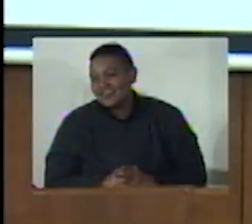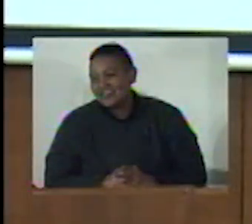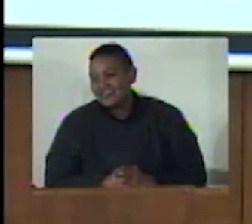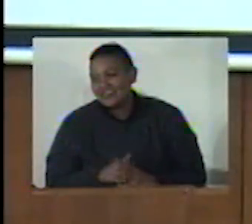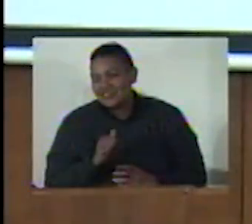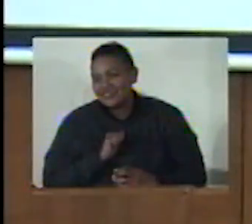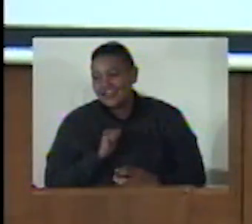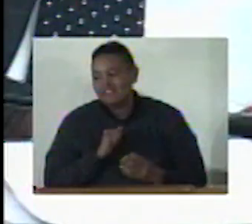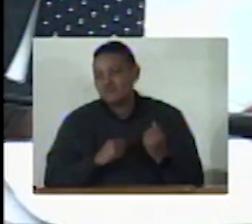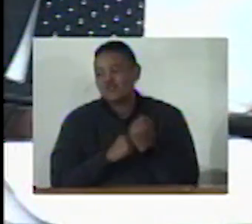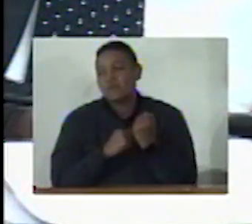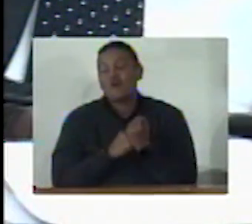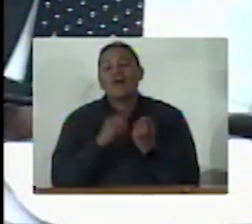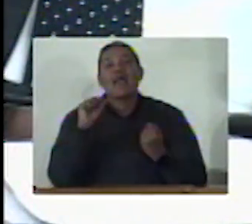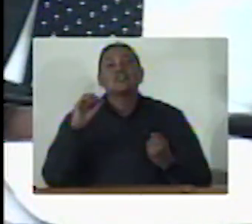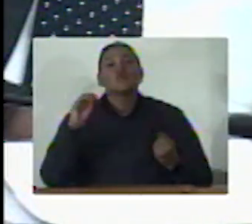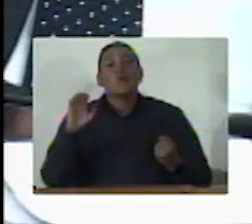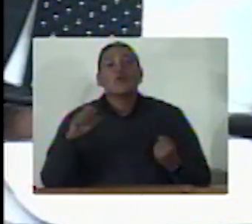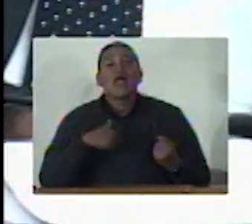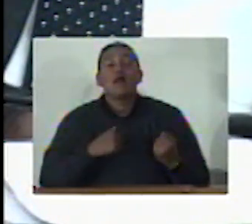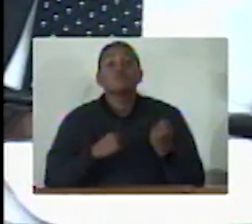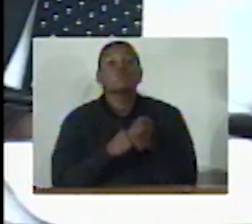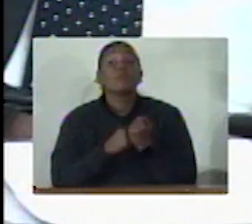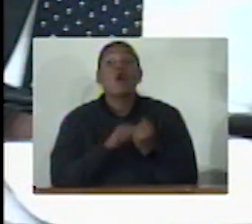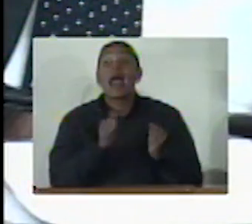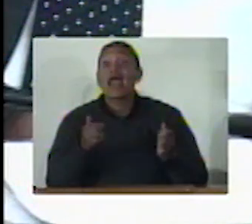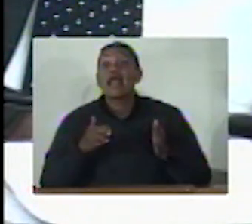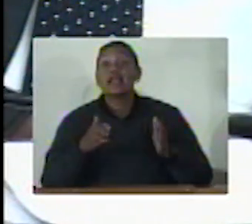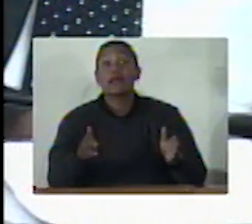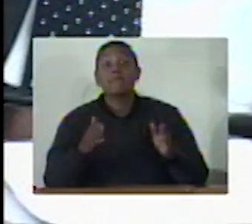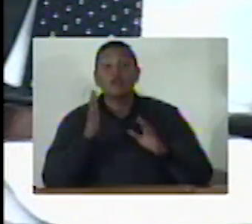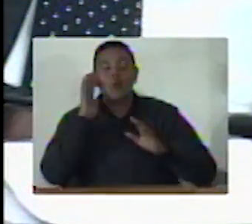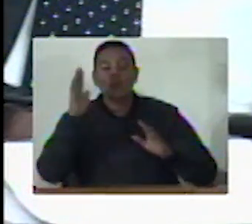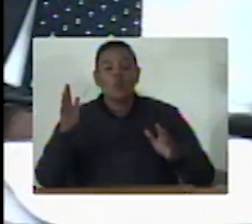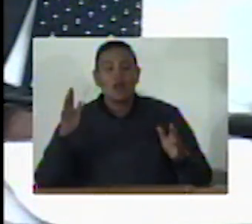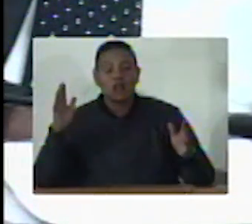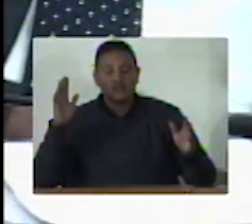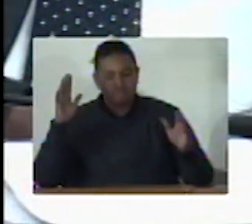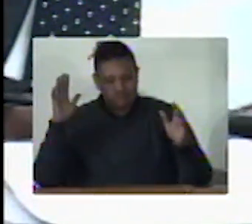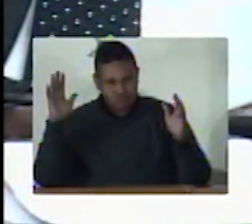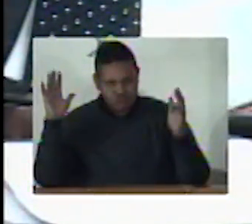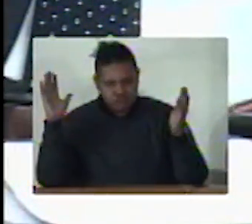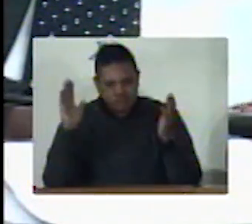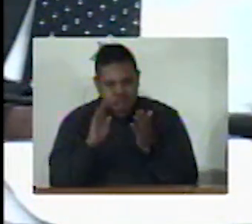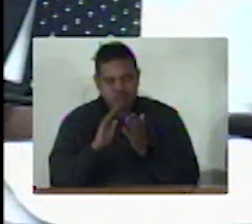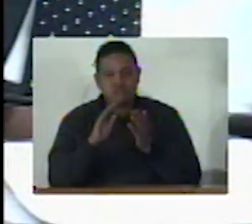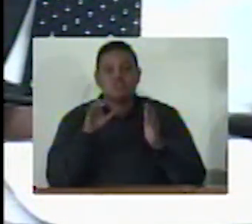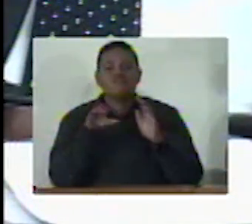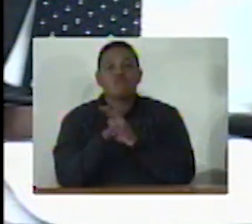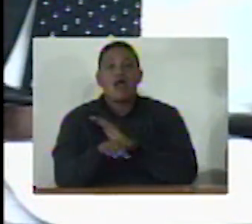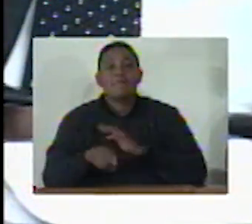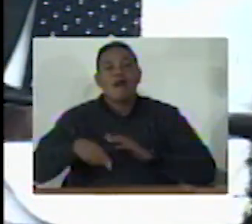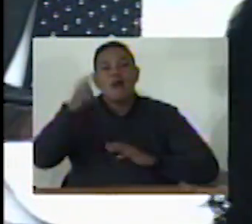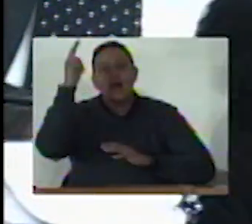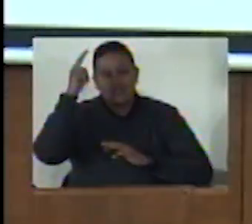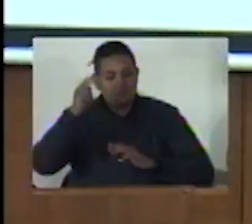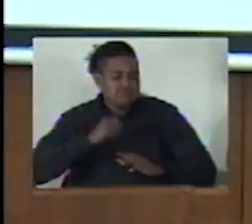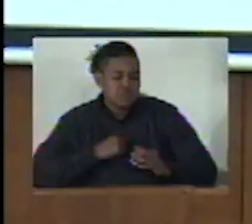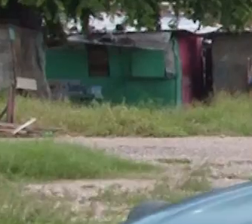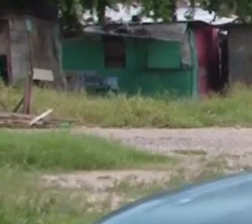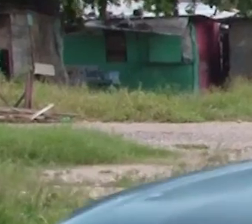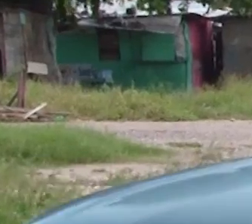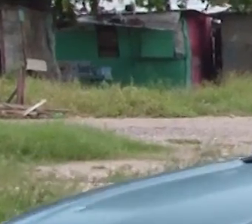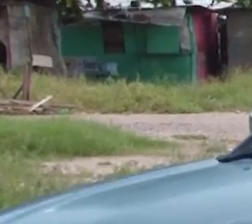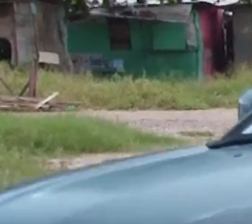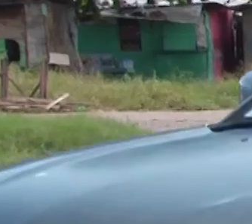emergency. I am in support of any method that is going to break the back of rampant criminality. Yeah. I support